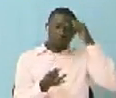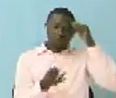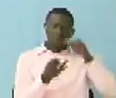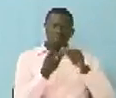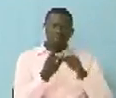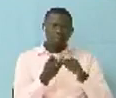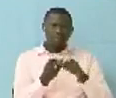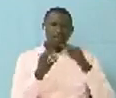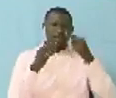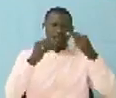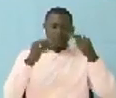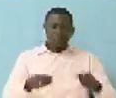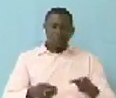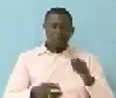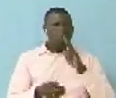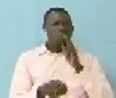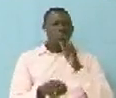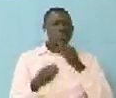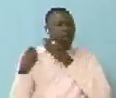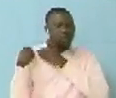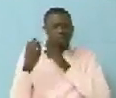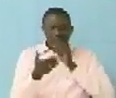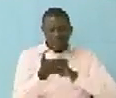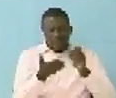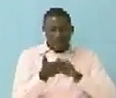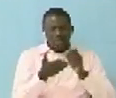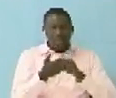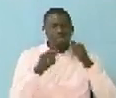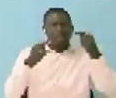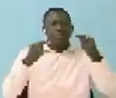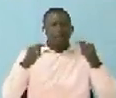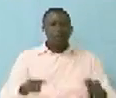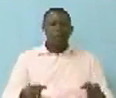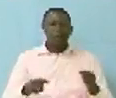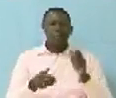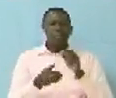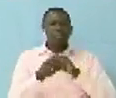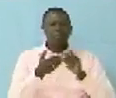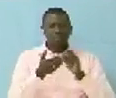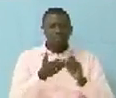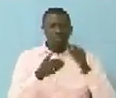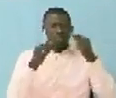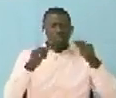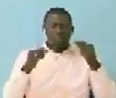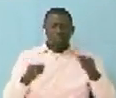recall the statement taker, the person who was taking this statement?